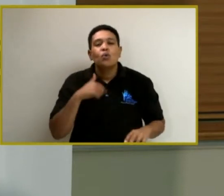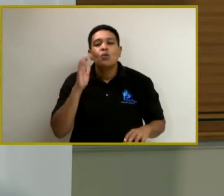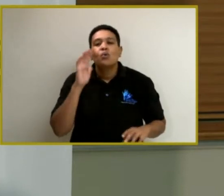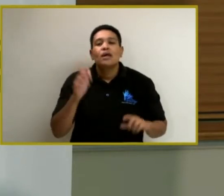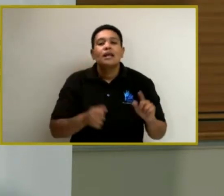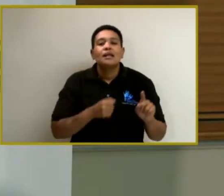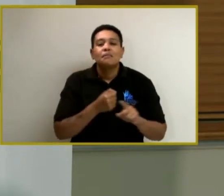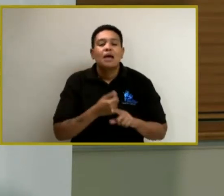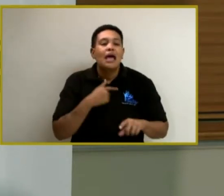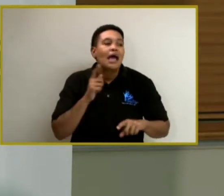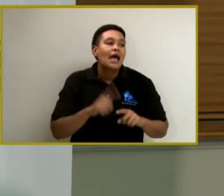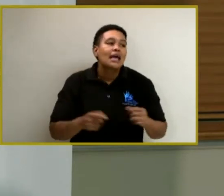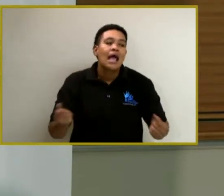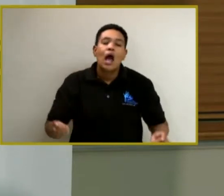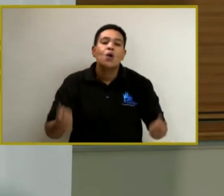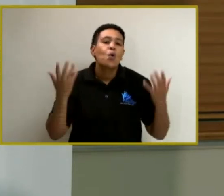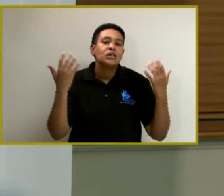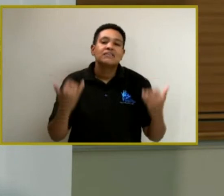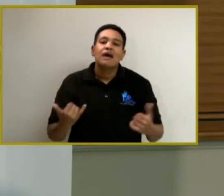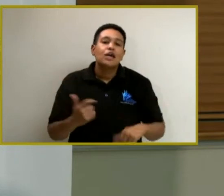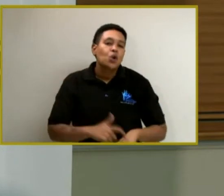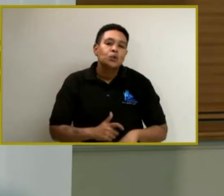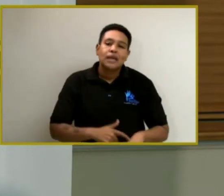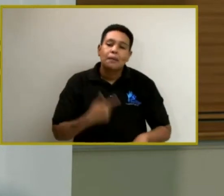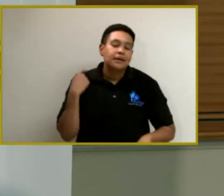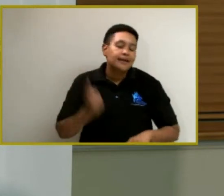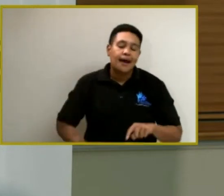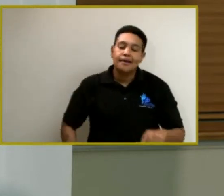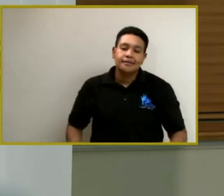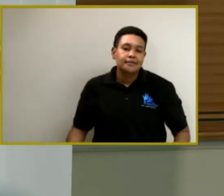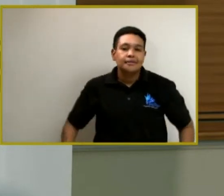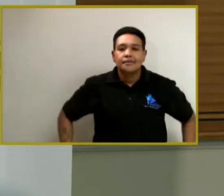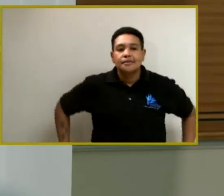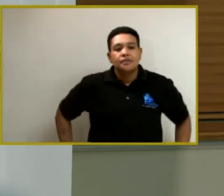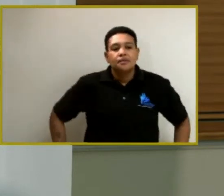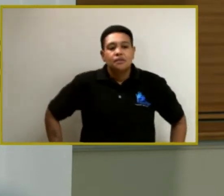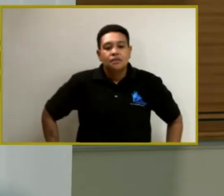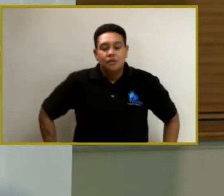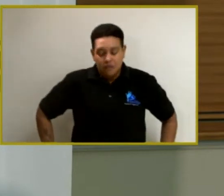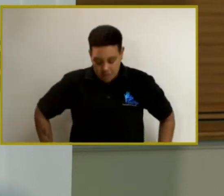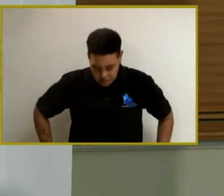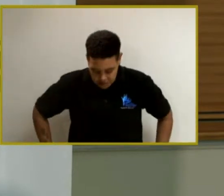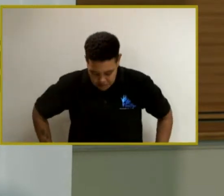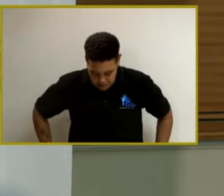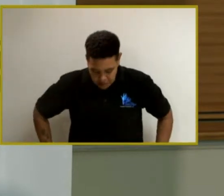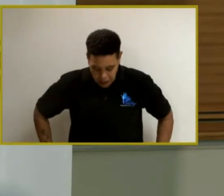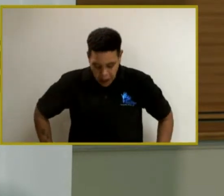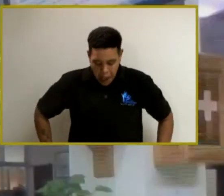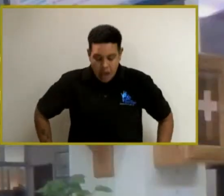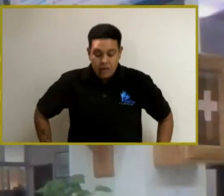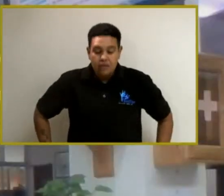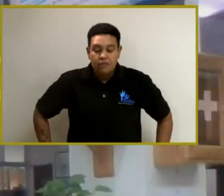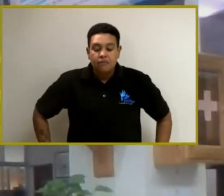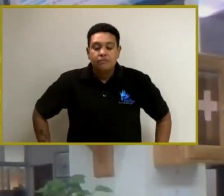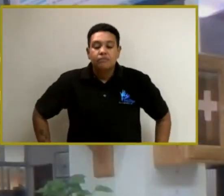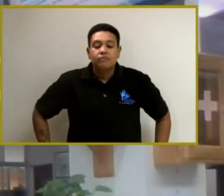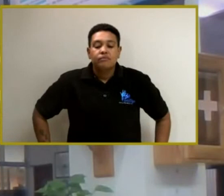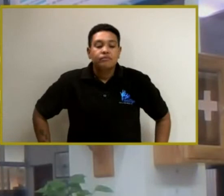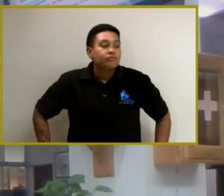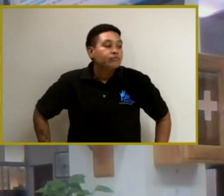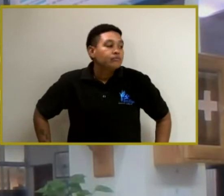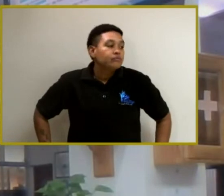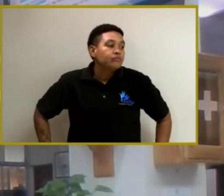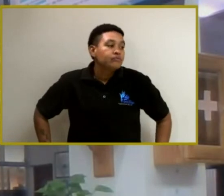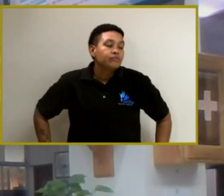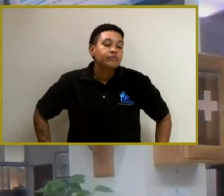affect it. I can't quantify it at this time. Thank you. My next question is to the Minister. Dr. Tufton, would there be